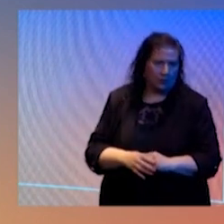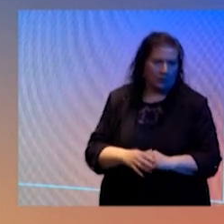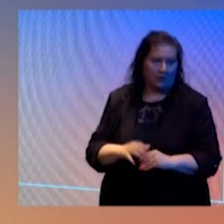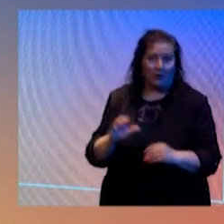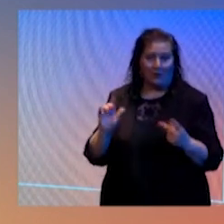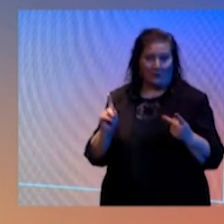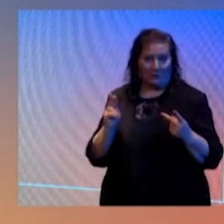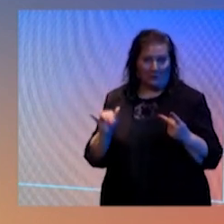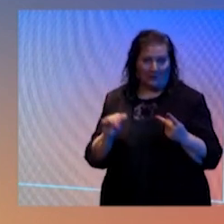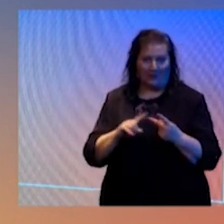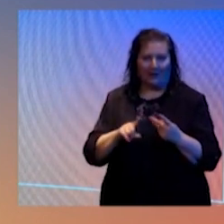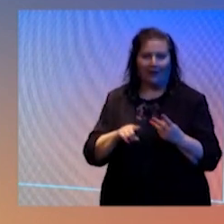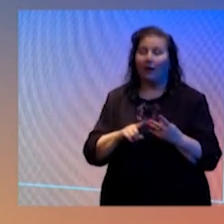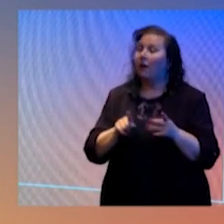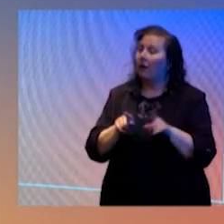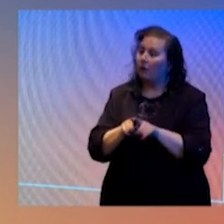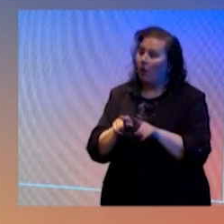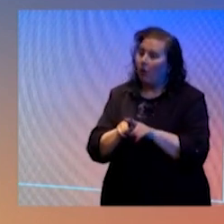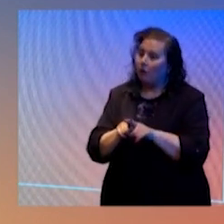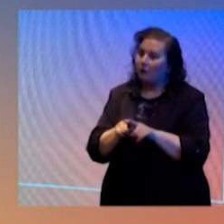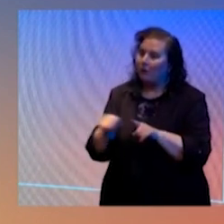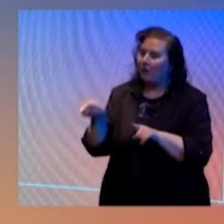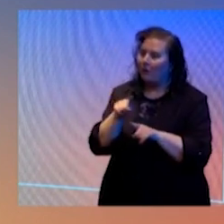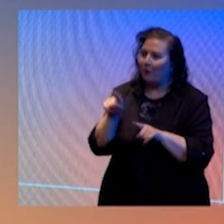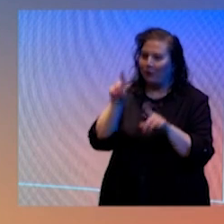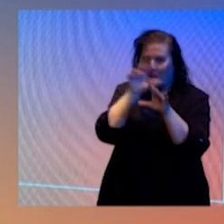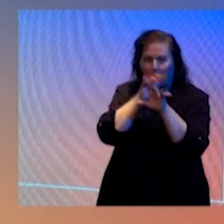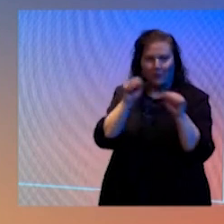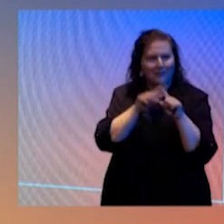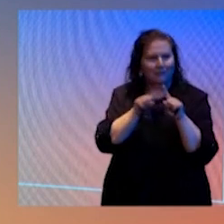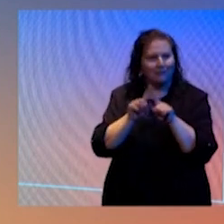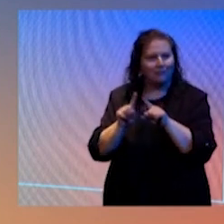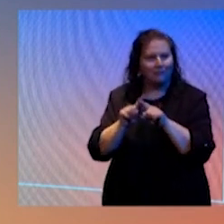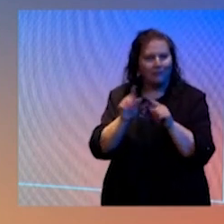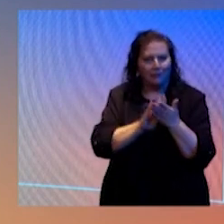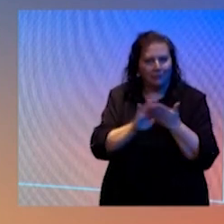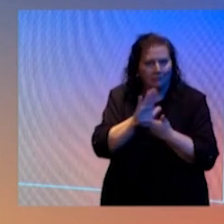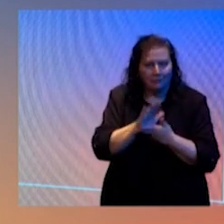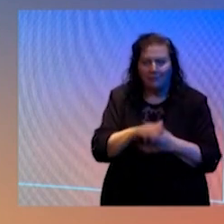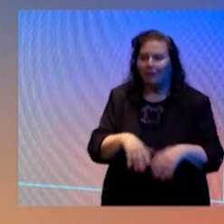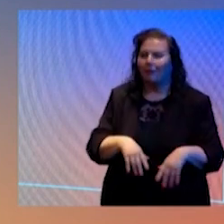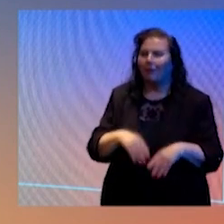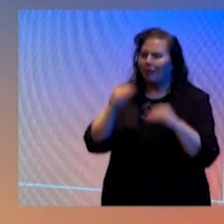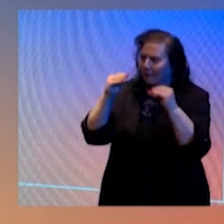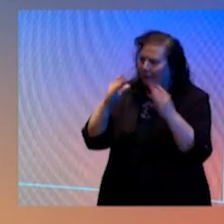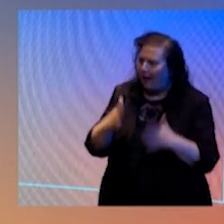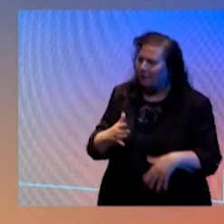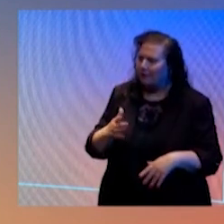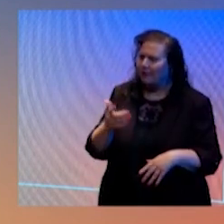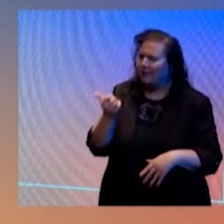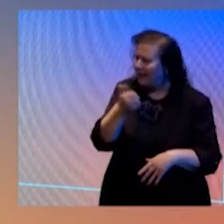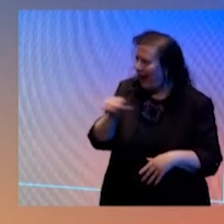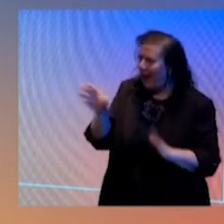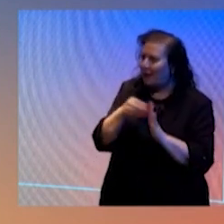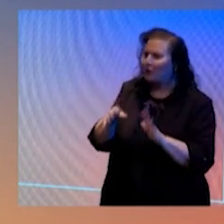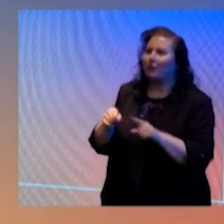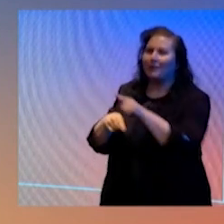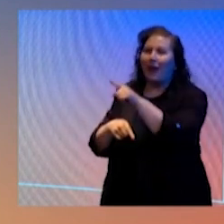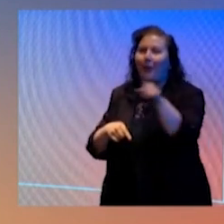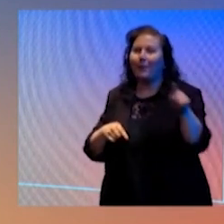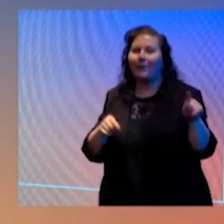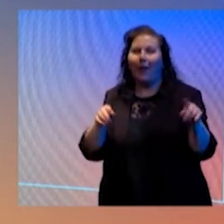and also the presidents of our institutions, the faculty, and any students out there as